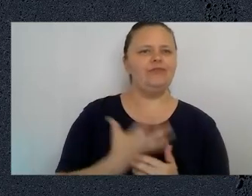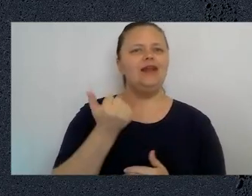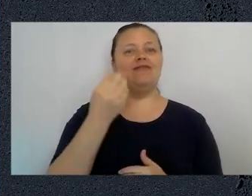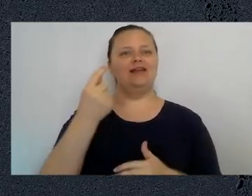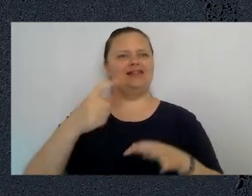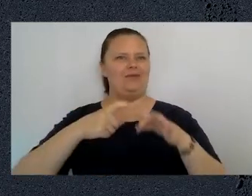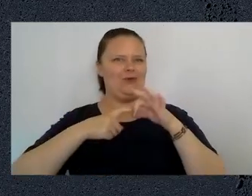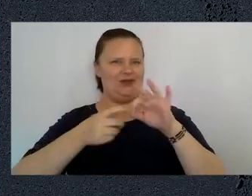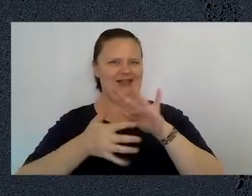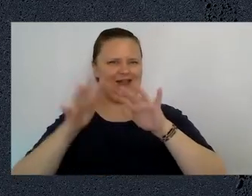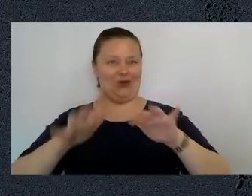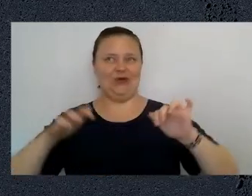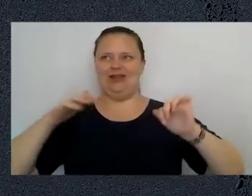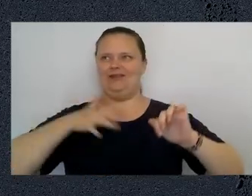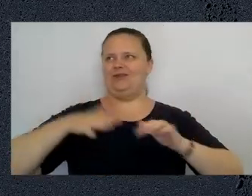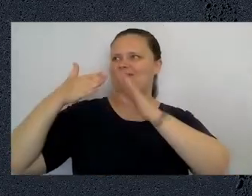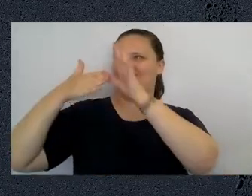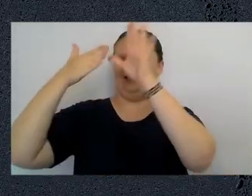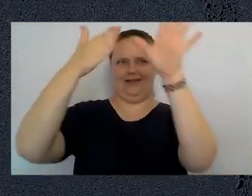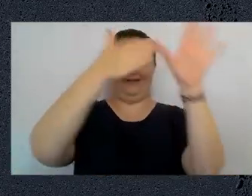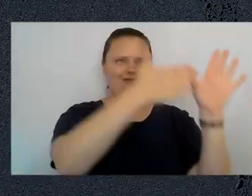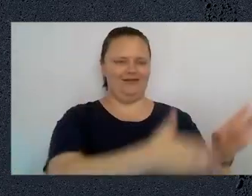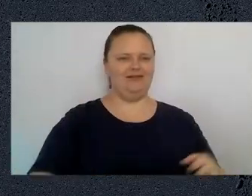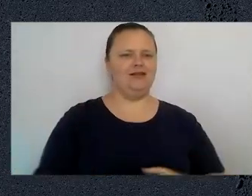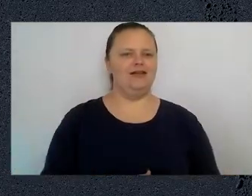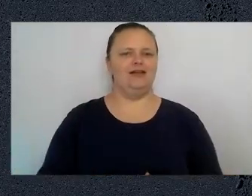to make sure I get to you all. Thank you. And then I'll come to you.